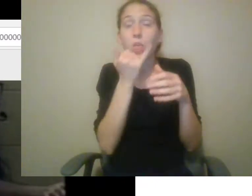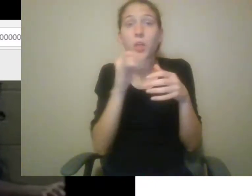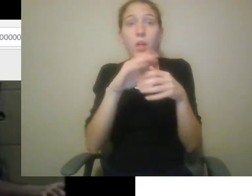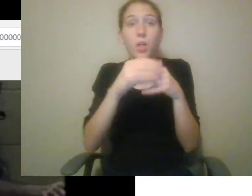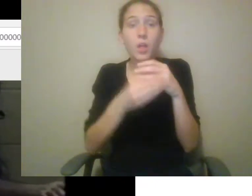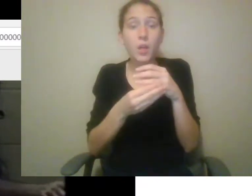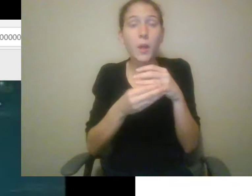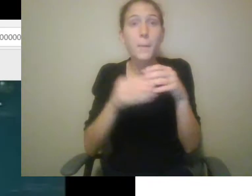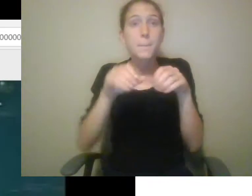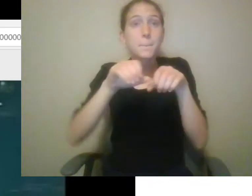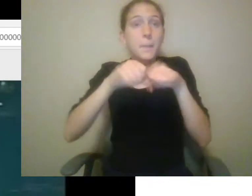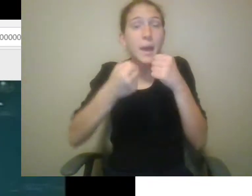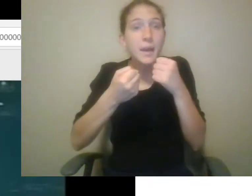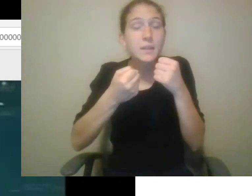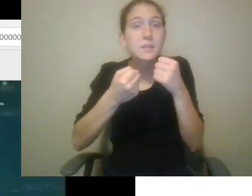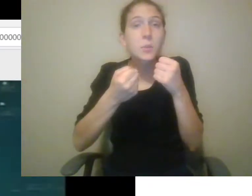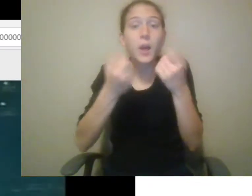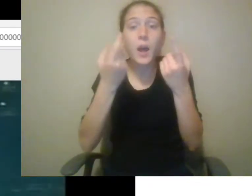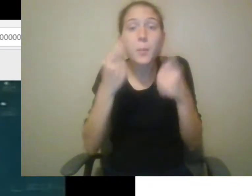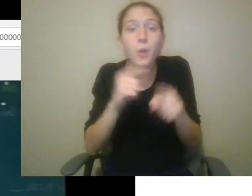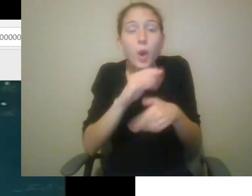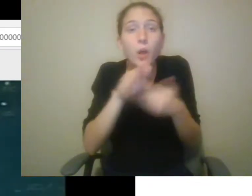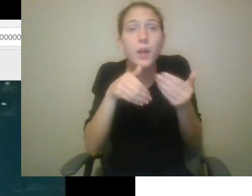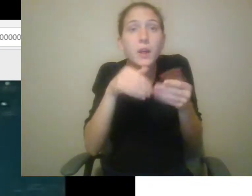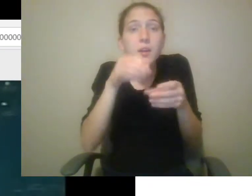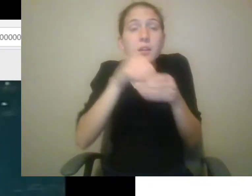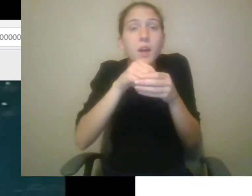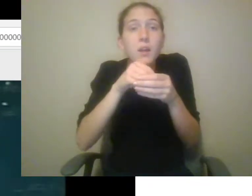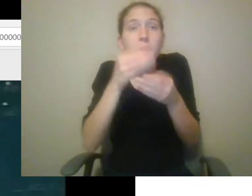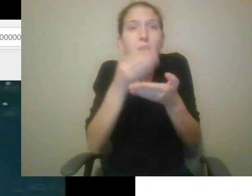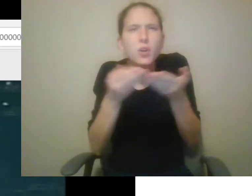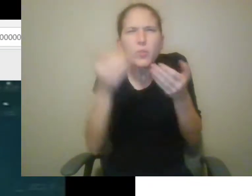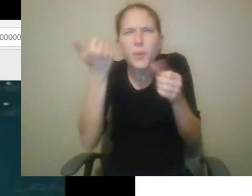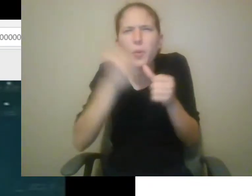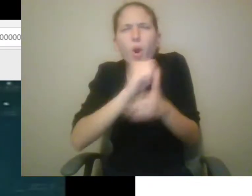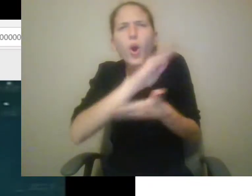cell, which we call what? Somebody's hand? All that material in the cell?